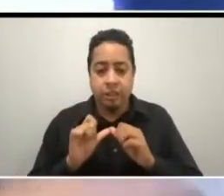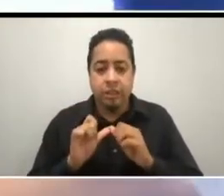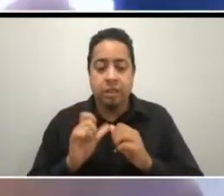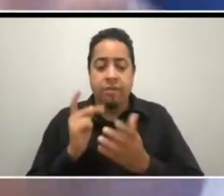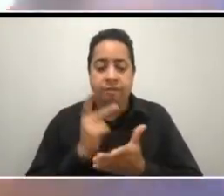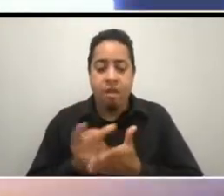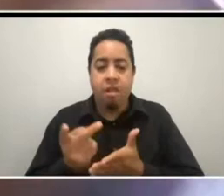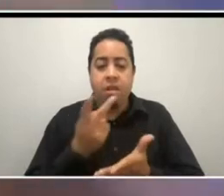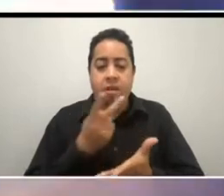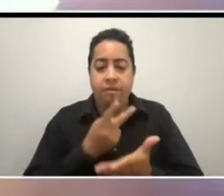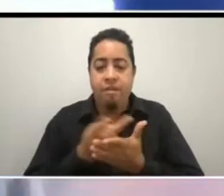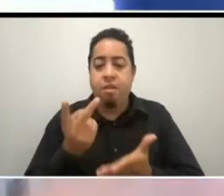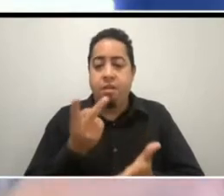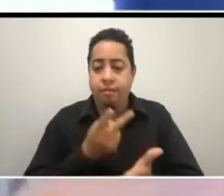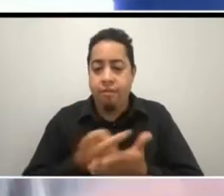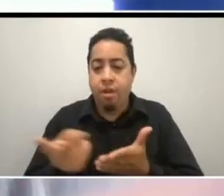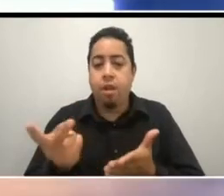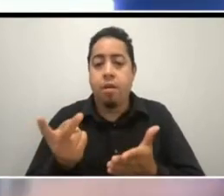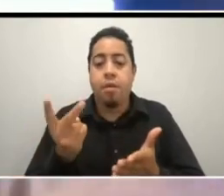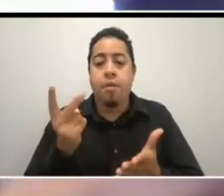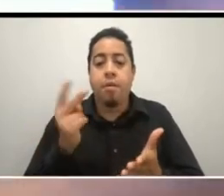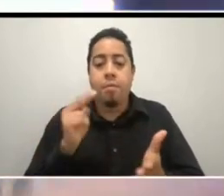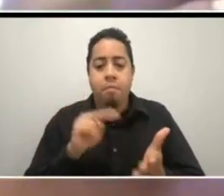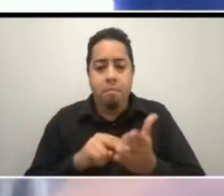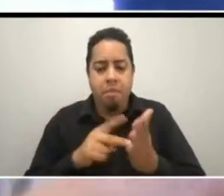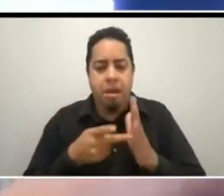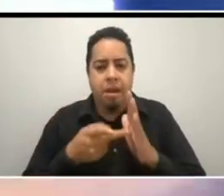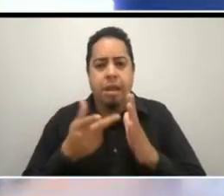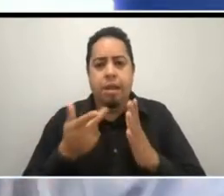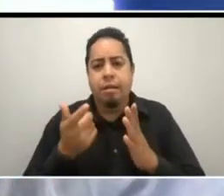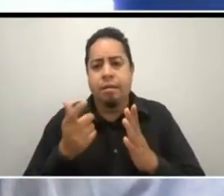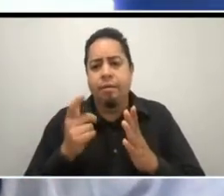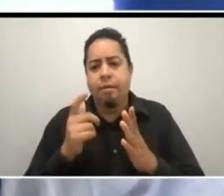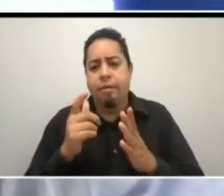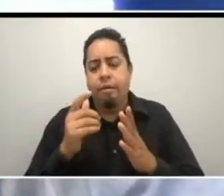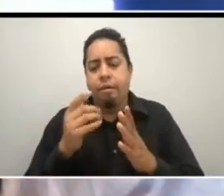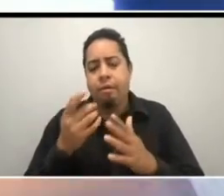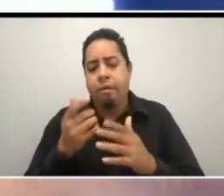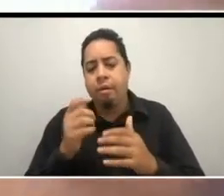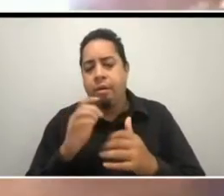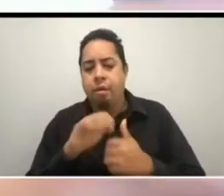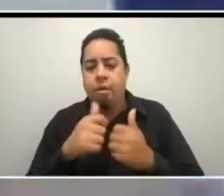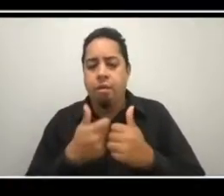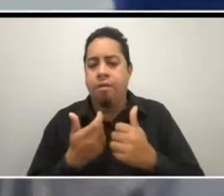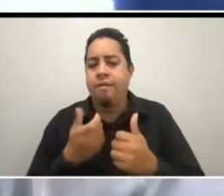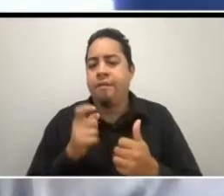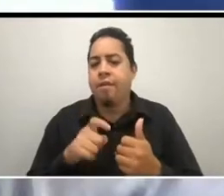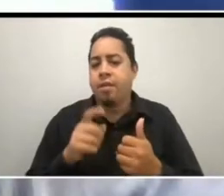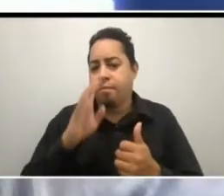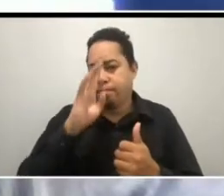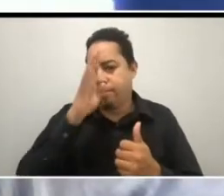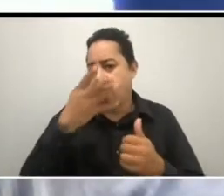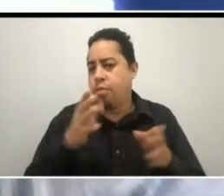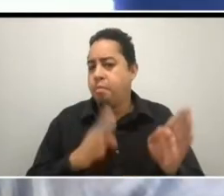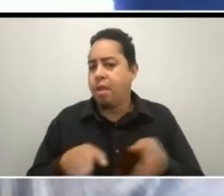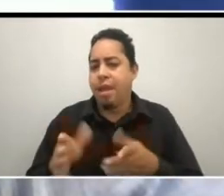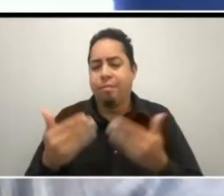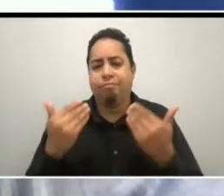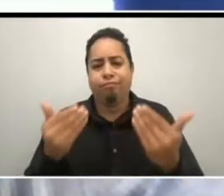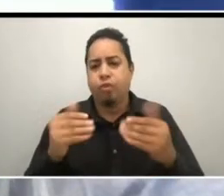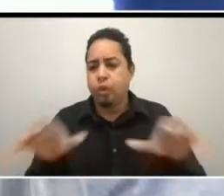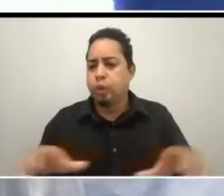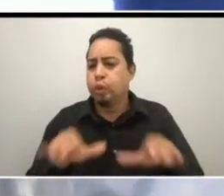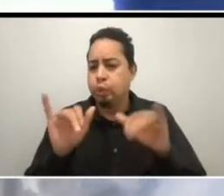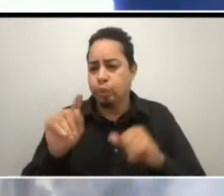failure, that got formulated as what do we have on the table. Let's just do it. And